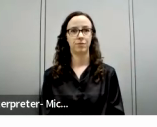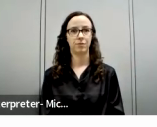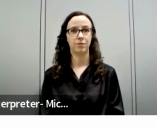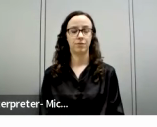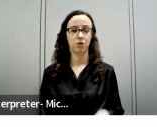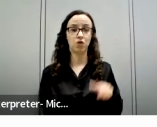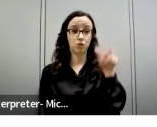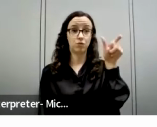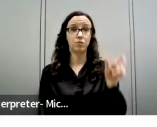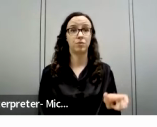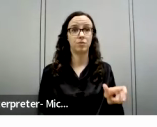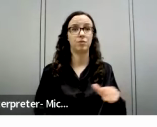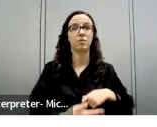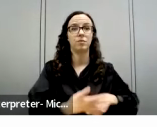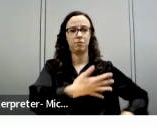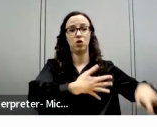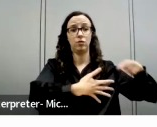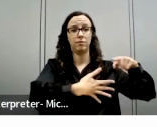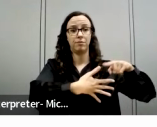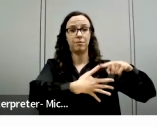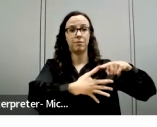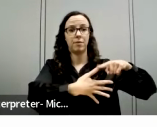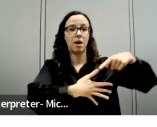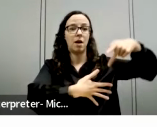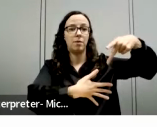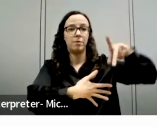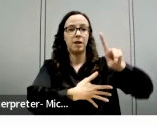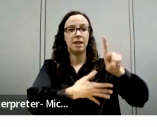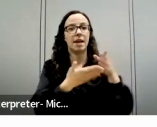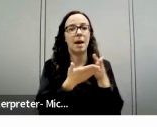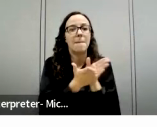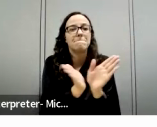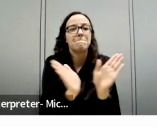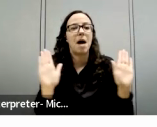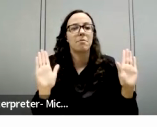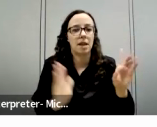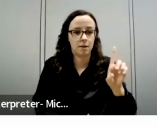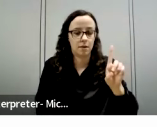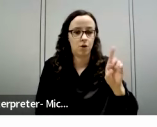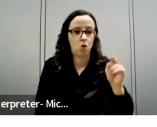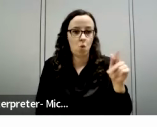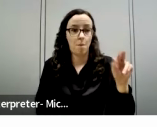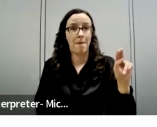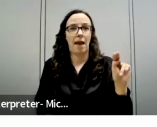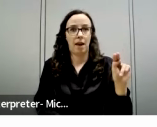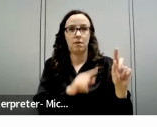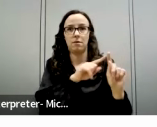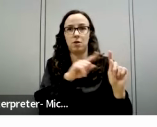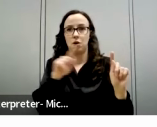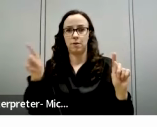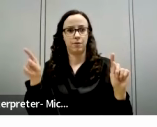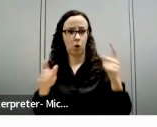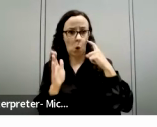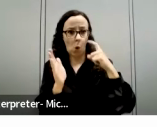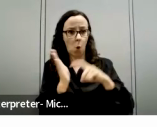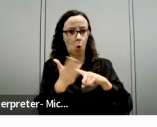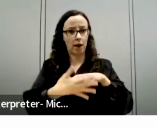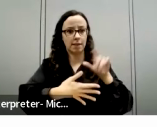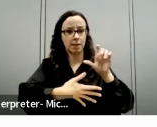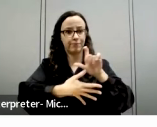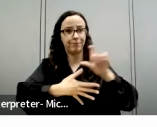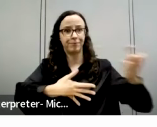anything that's in the public domain, that's the easiest to work with, because if we look at public domain and we go across the board, we'll see green because if it's